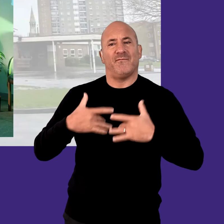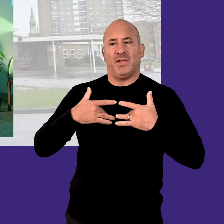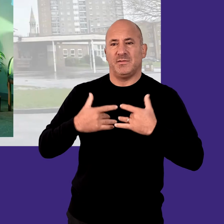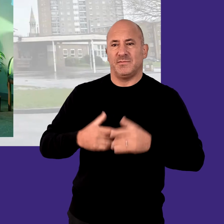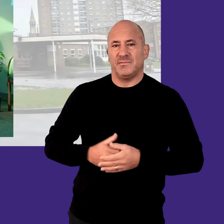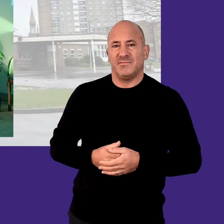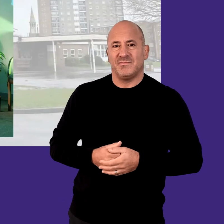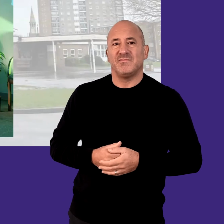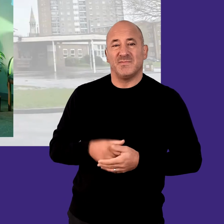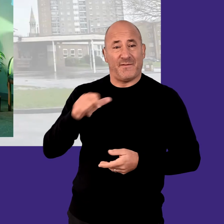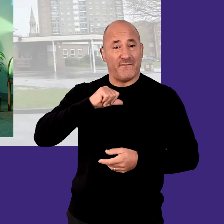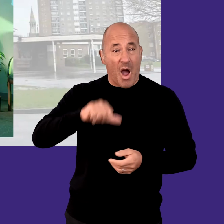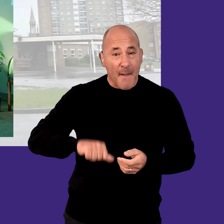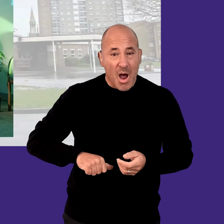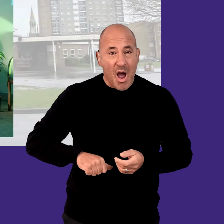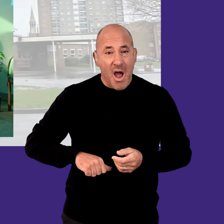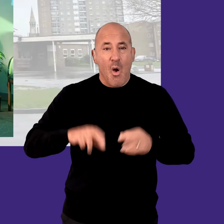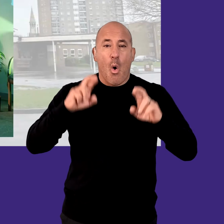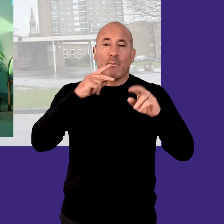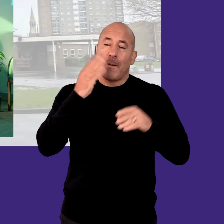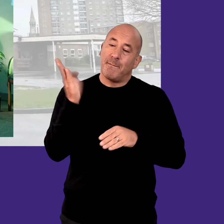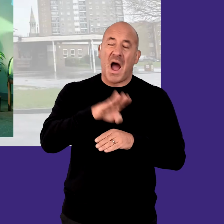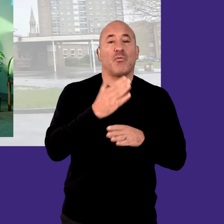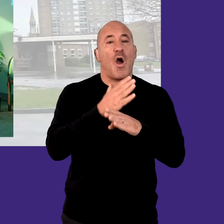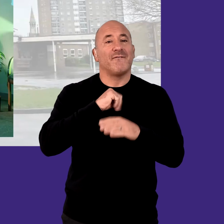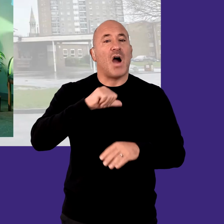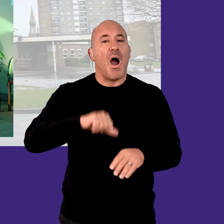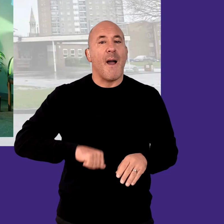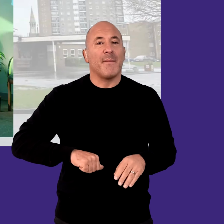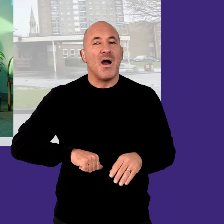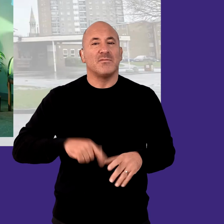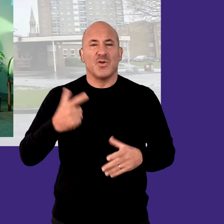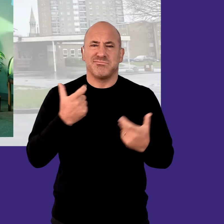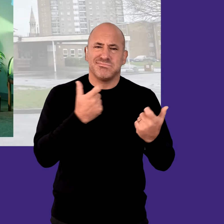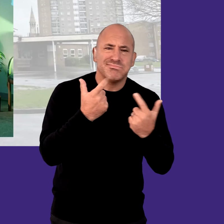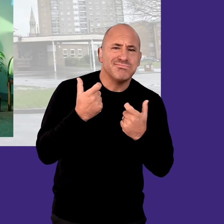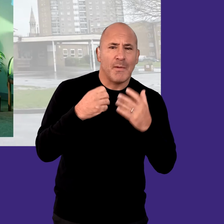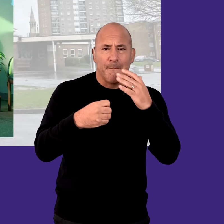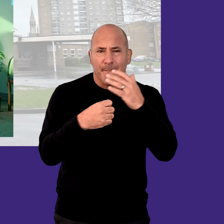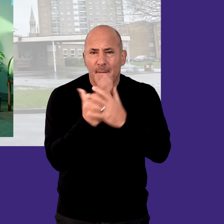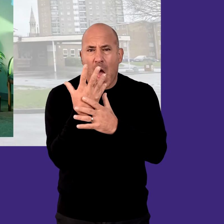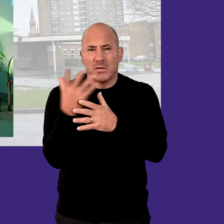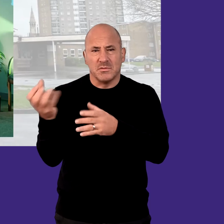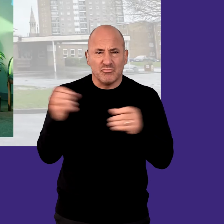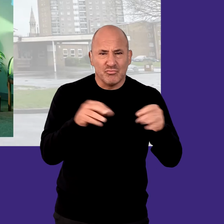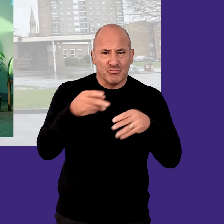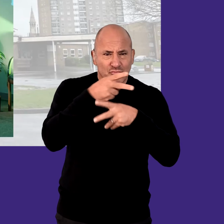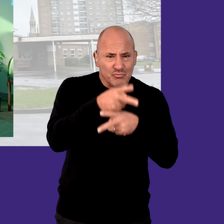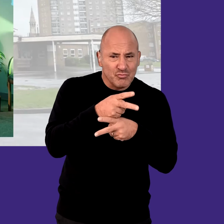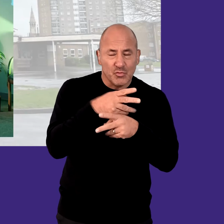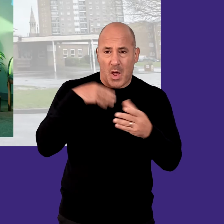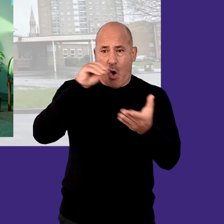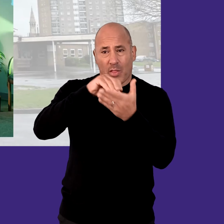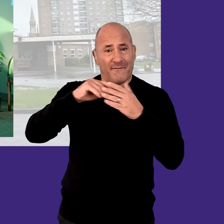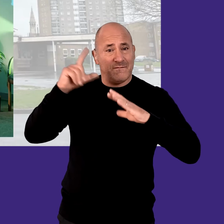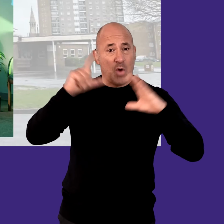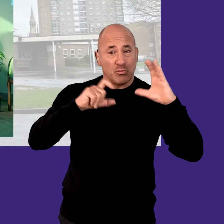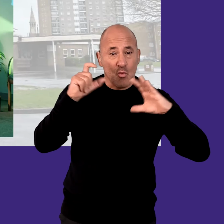felt he was. So he's a farmer and hopes one day to be a farmer again. So he spent time